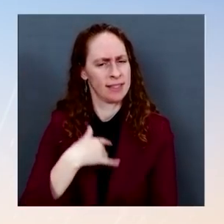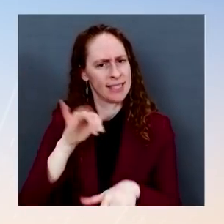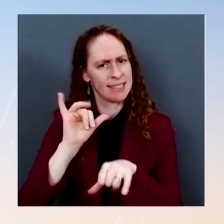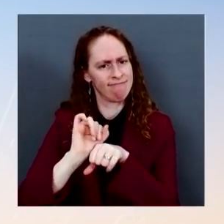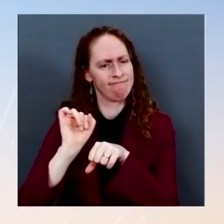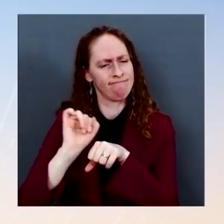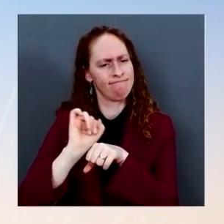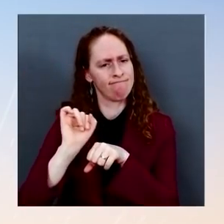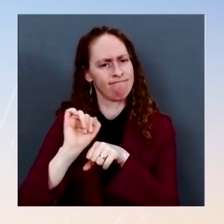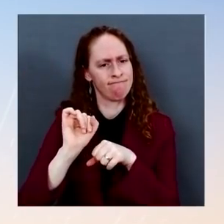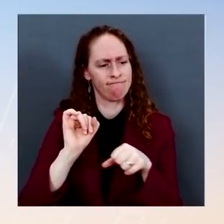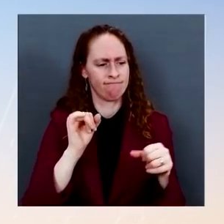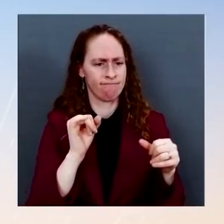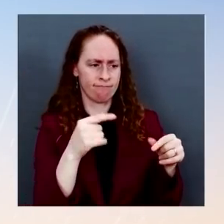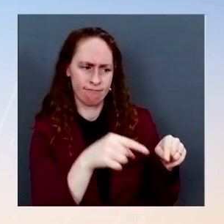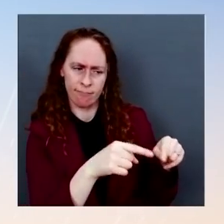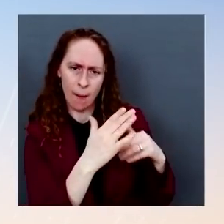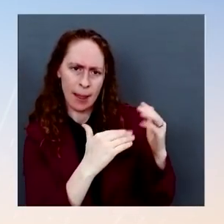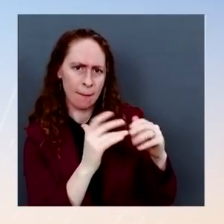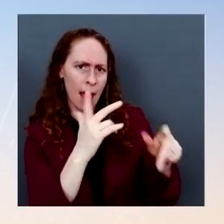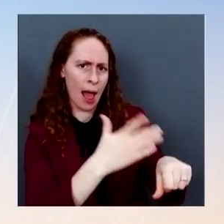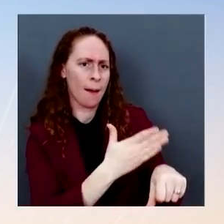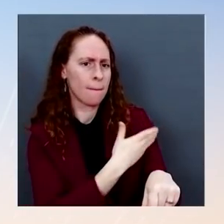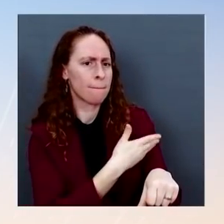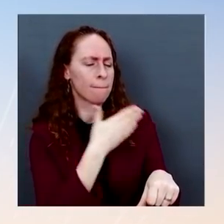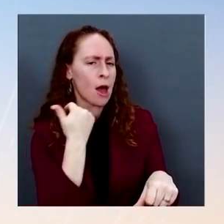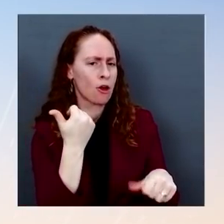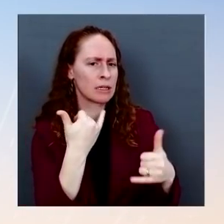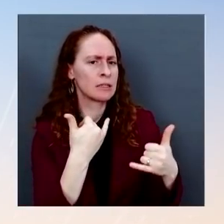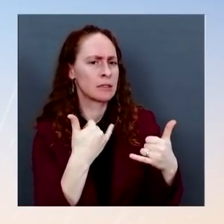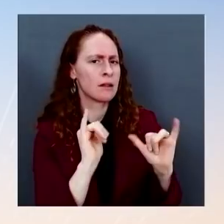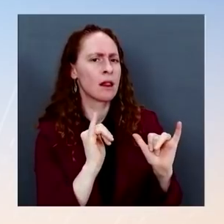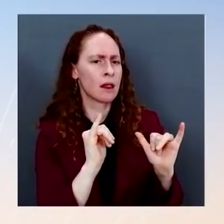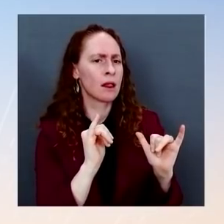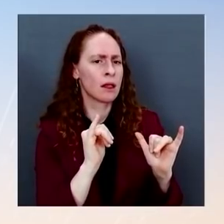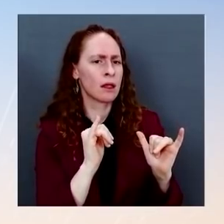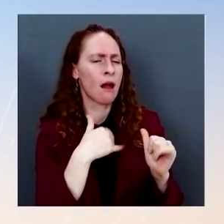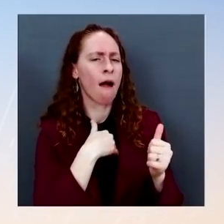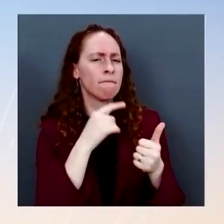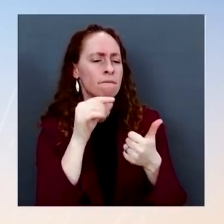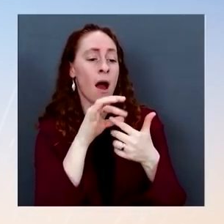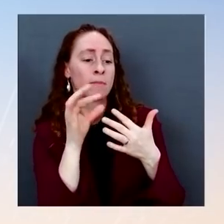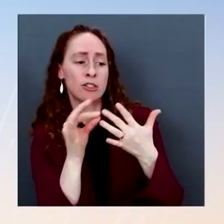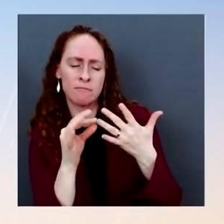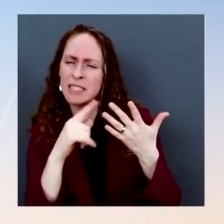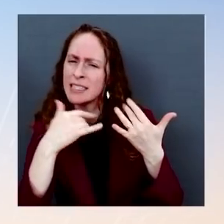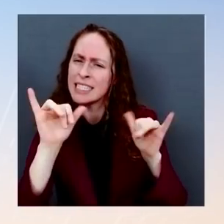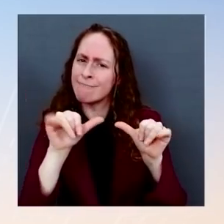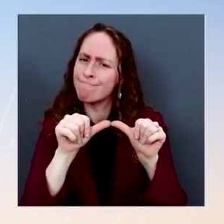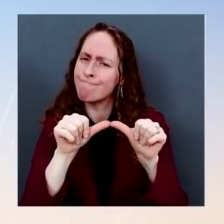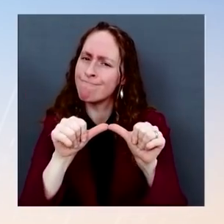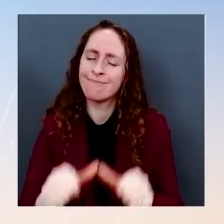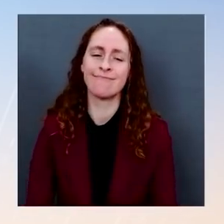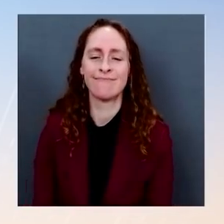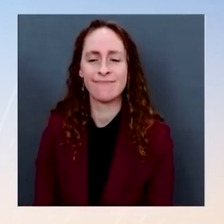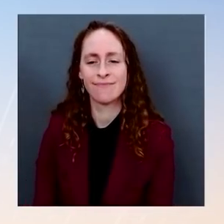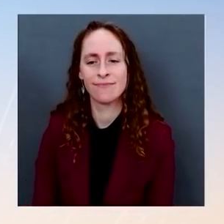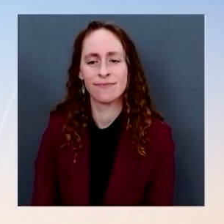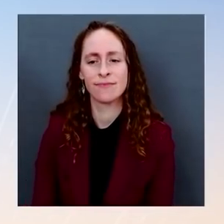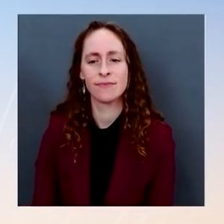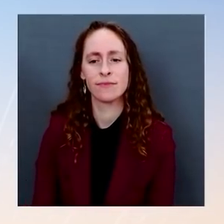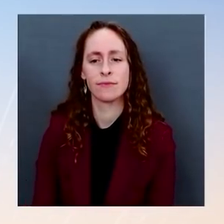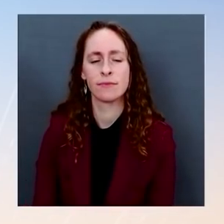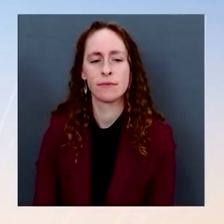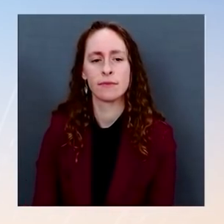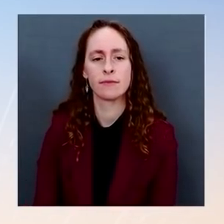And just one on schools. Prince George's County nearby is going to virtual learning through mid-January.